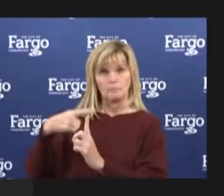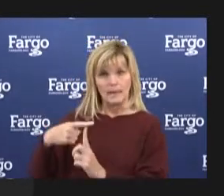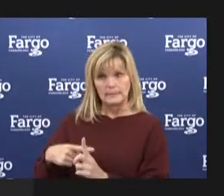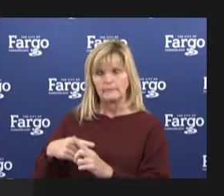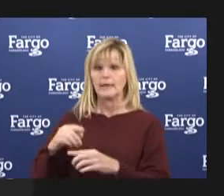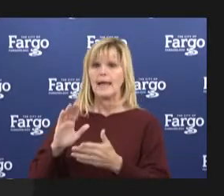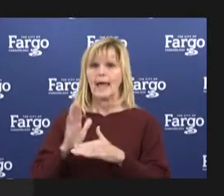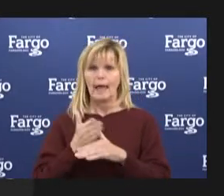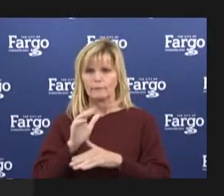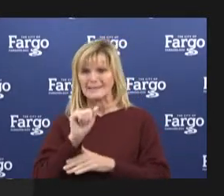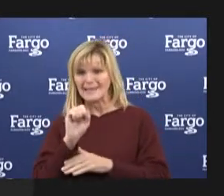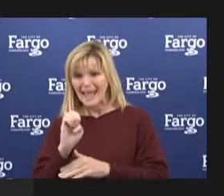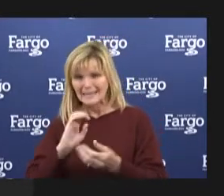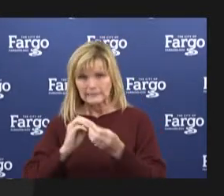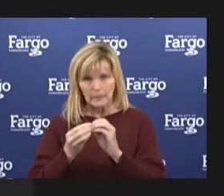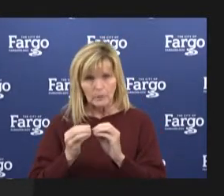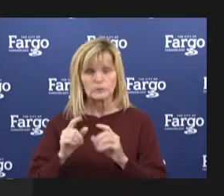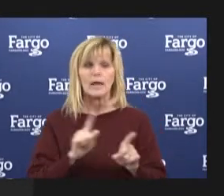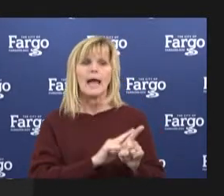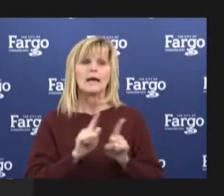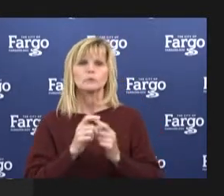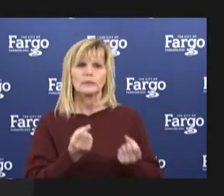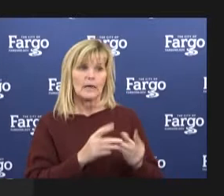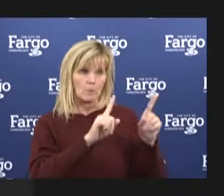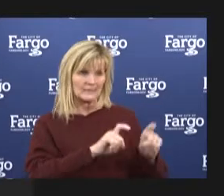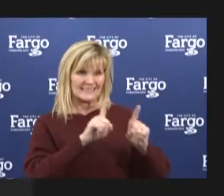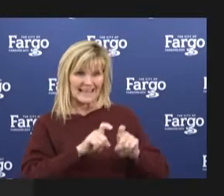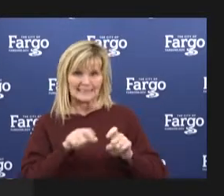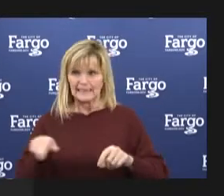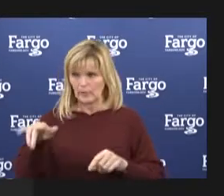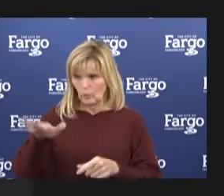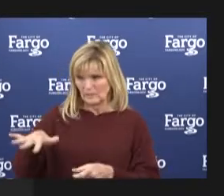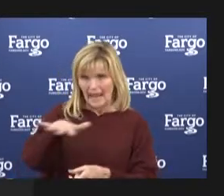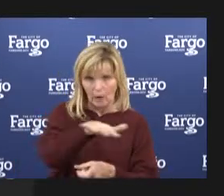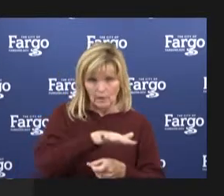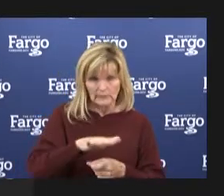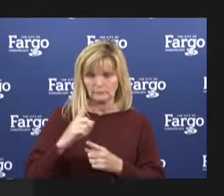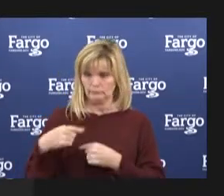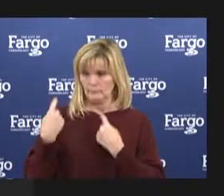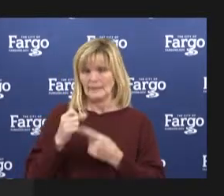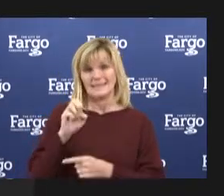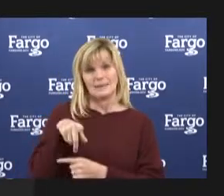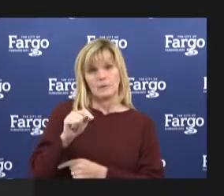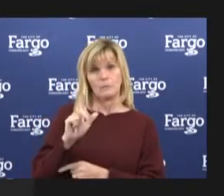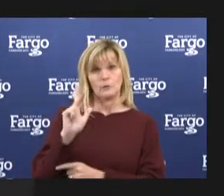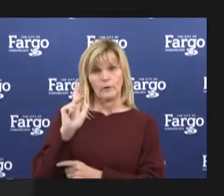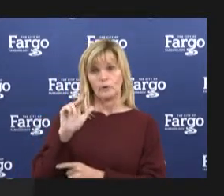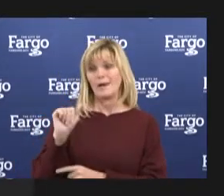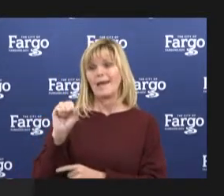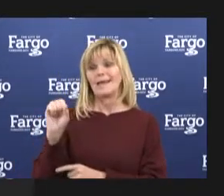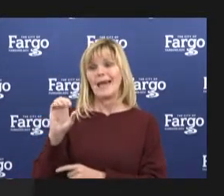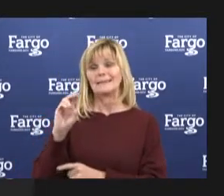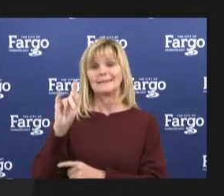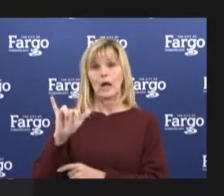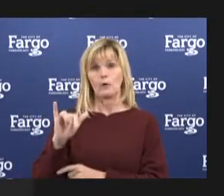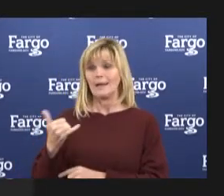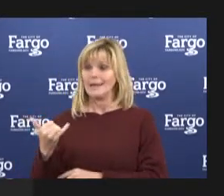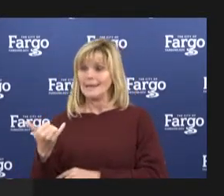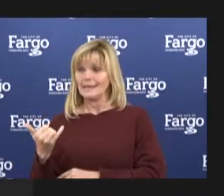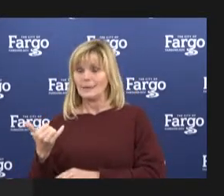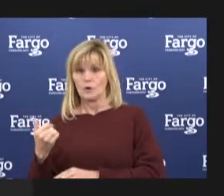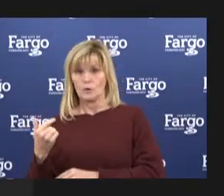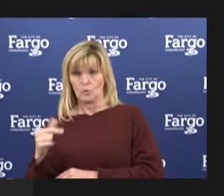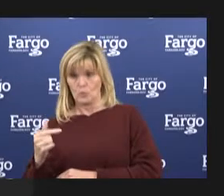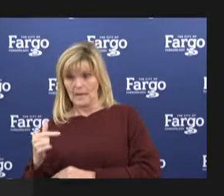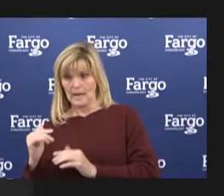rates, as well as the amount of testing in those areas. As of September 23rd, Cass County was moved into the yellow